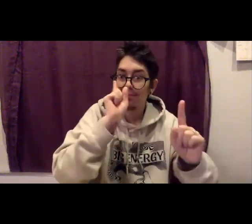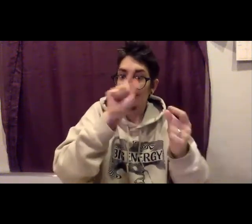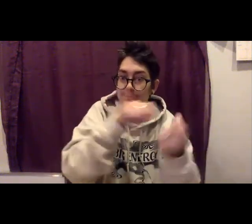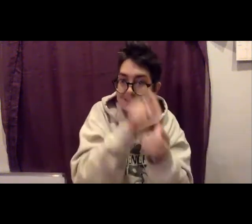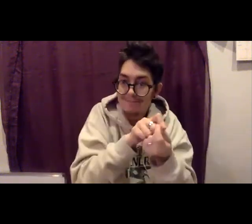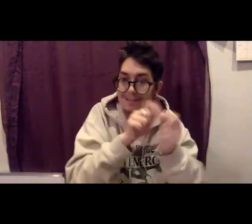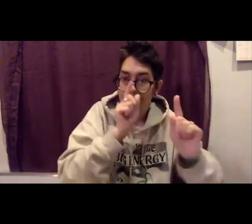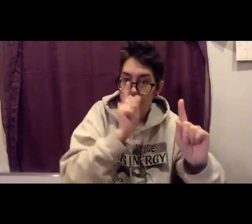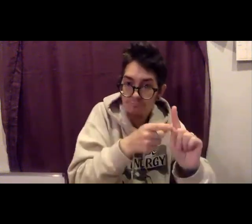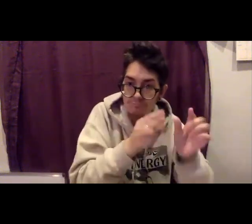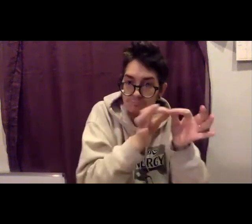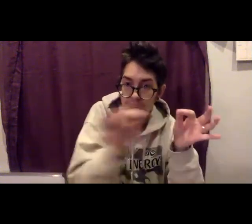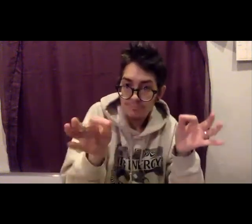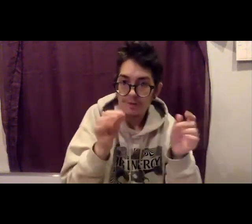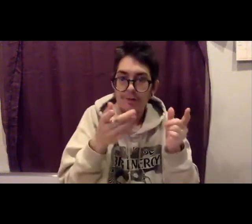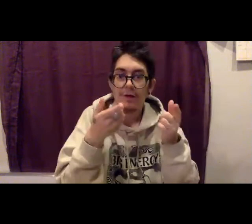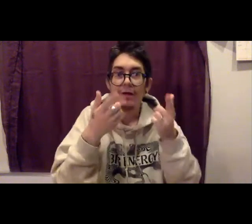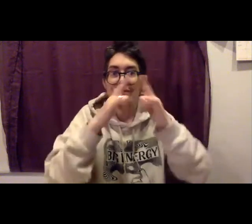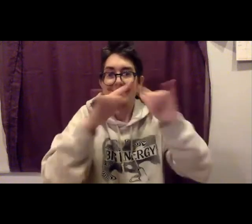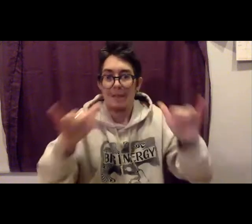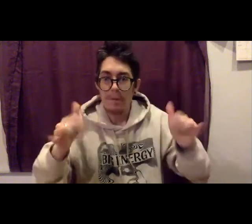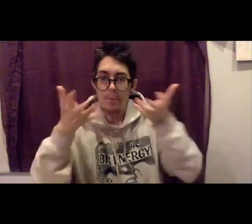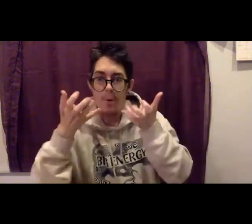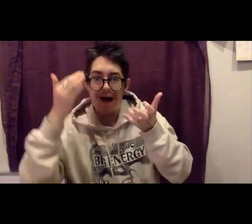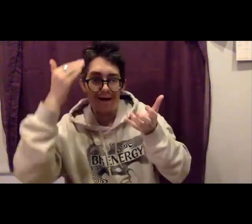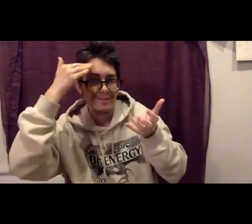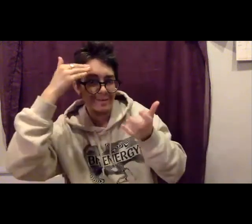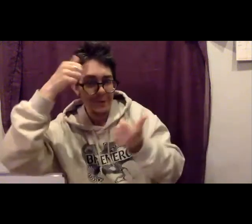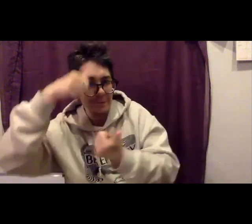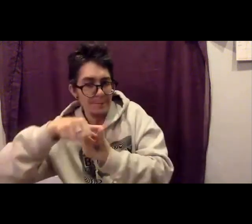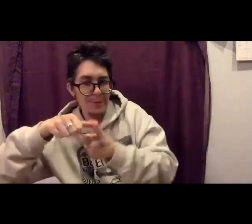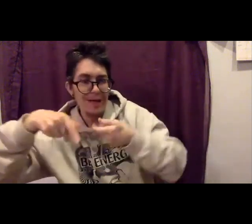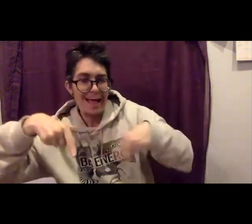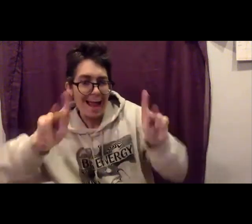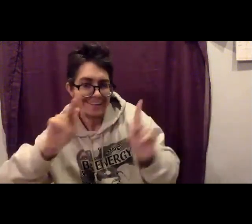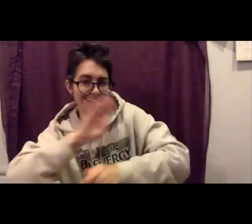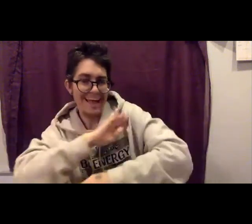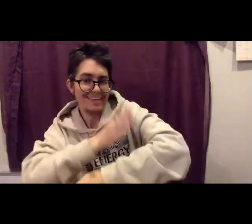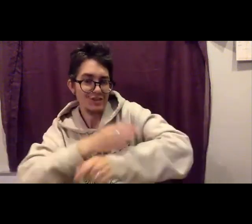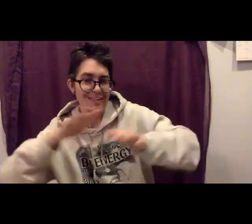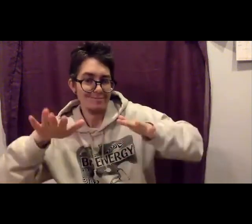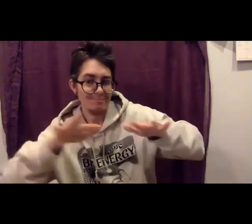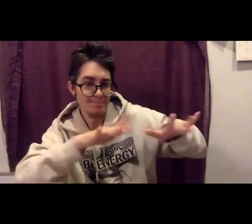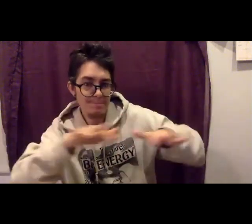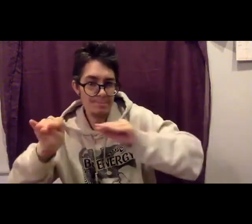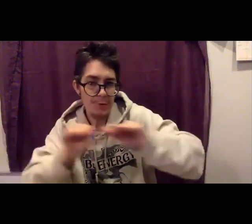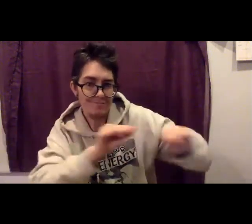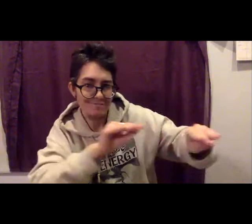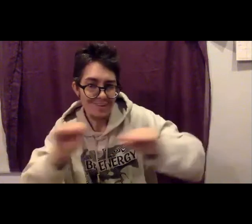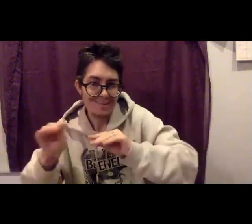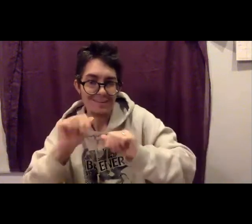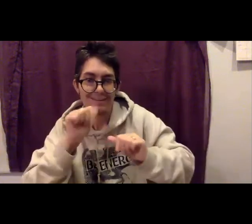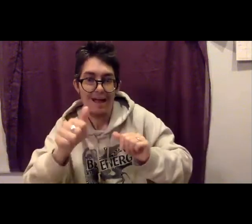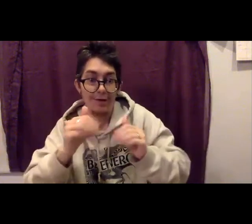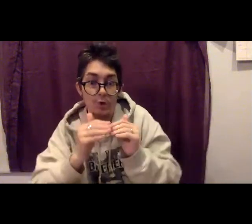in balance. So yes, it is important to be specific as far as your goals and language, but you also want to keep in mind, remember to allow